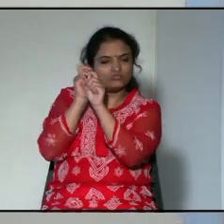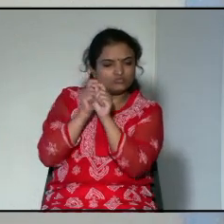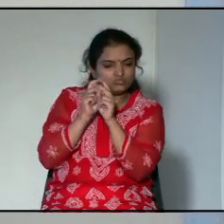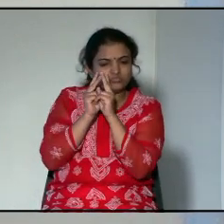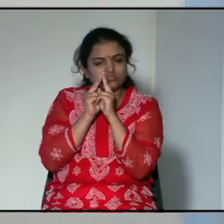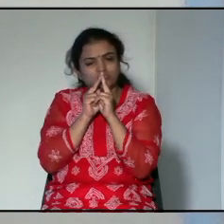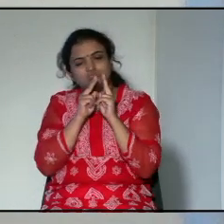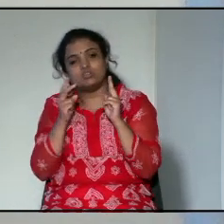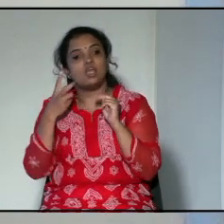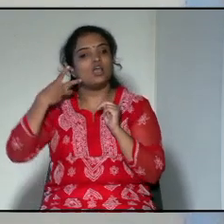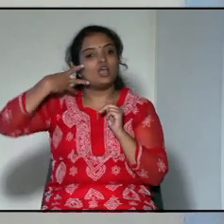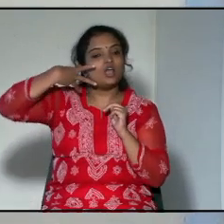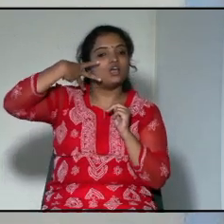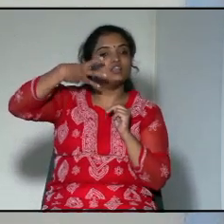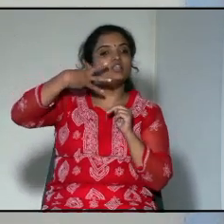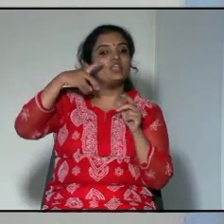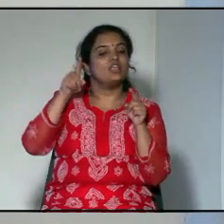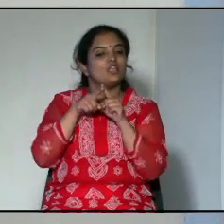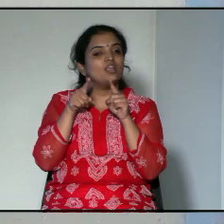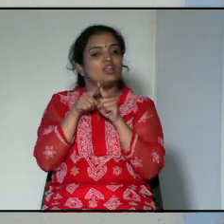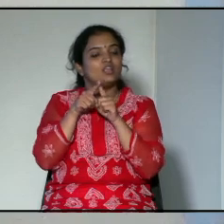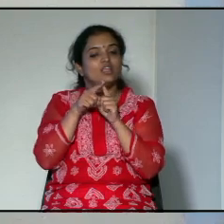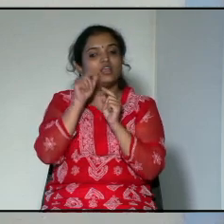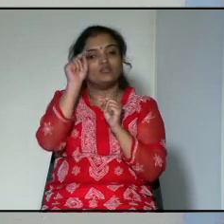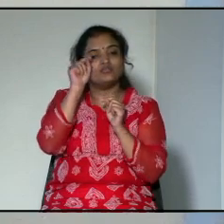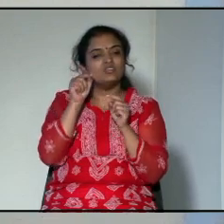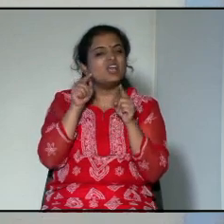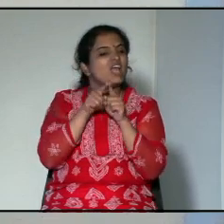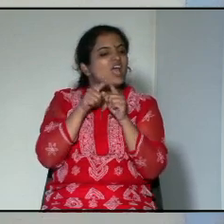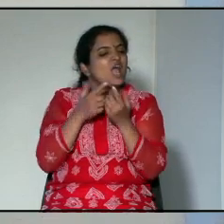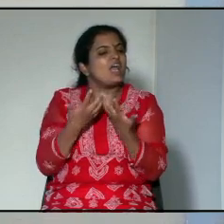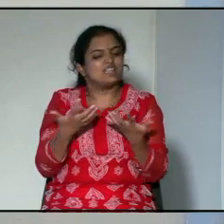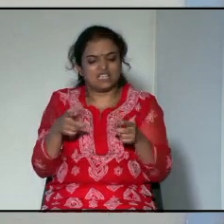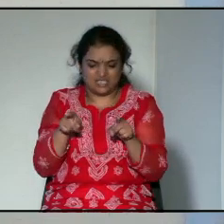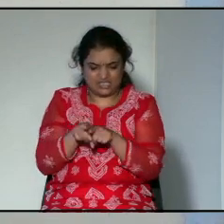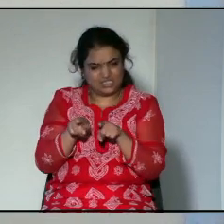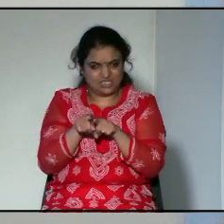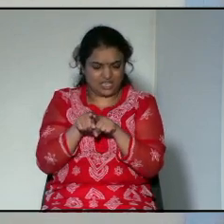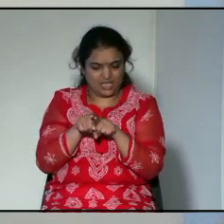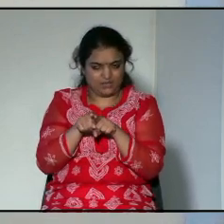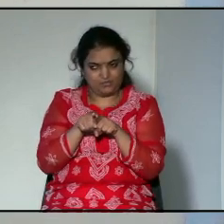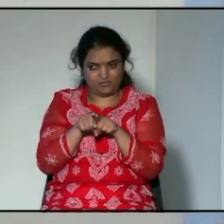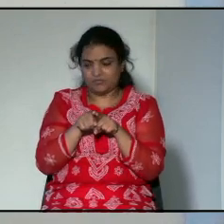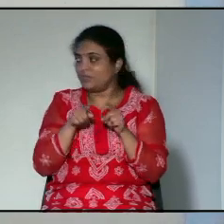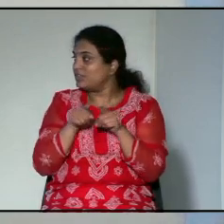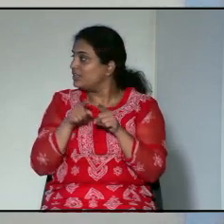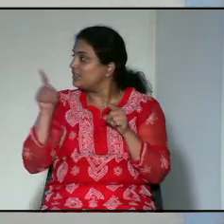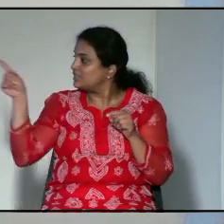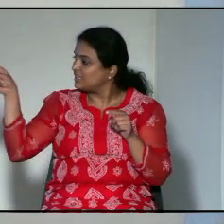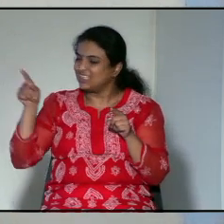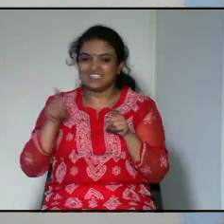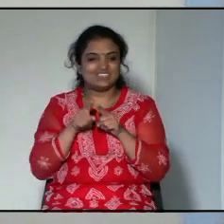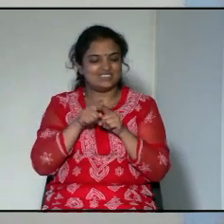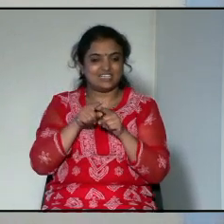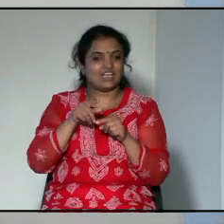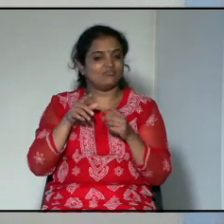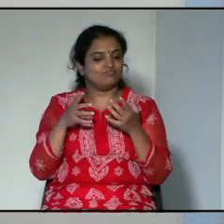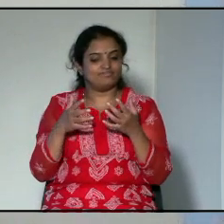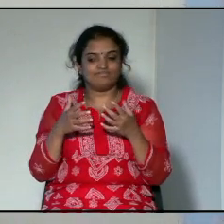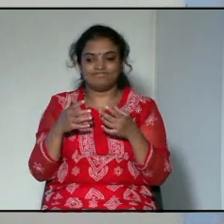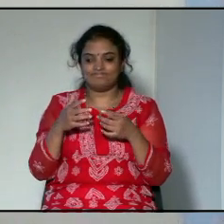main pre-casting phases using much the same material. Here she is sorting out scrap metal. Meera